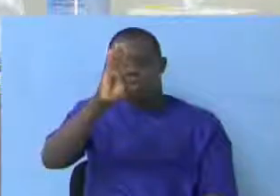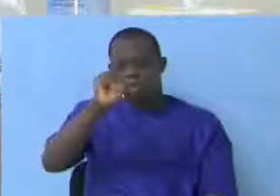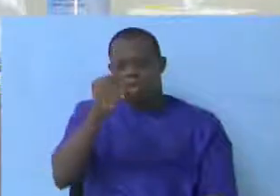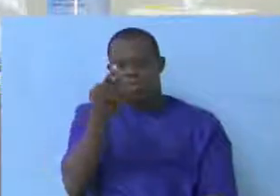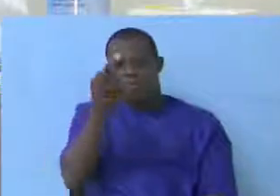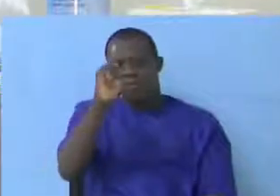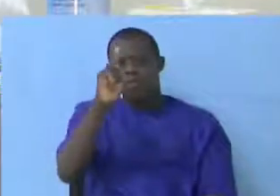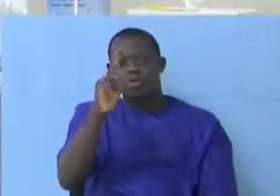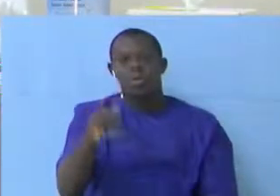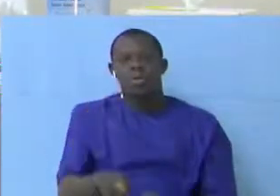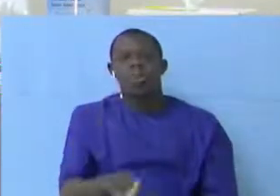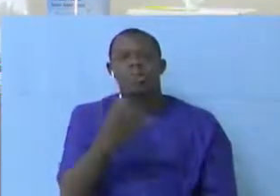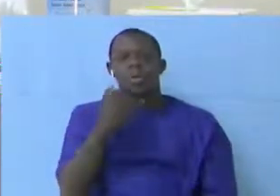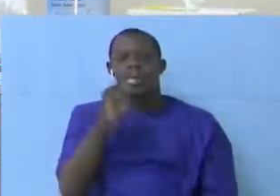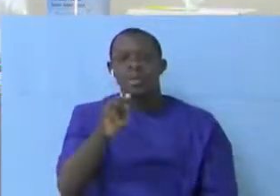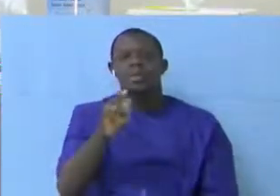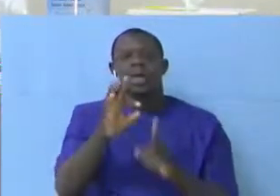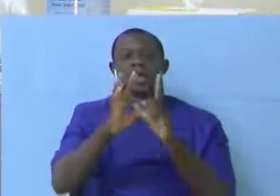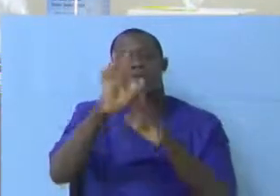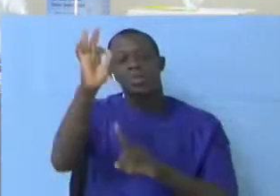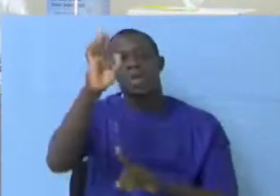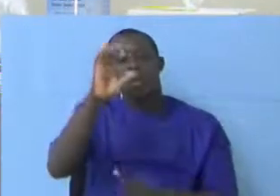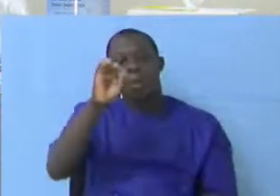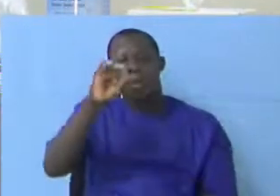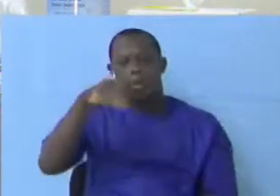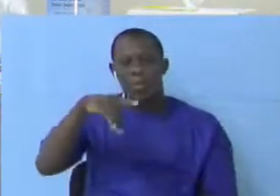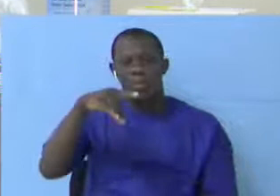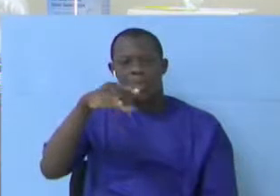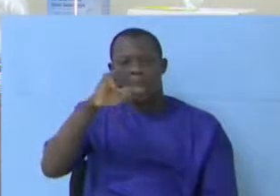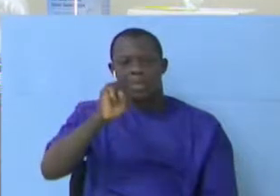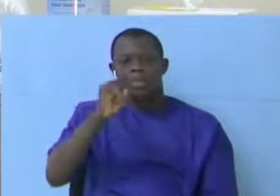Who were these special operations people?